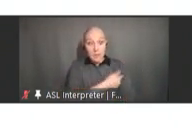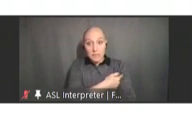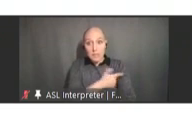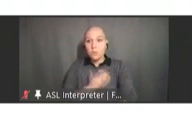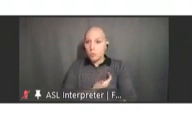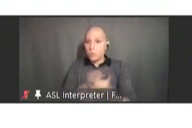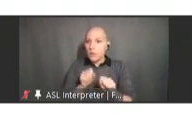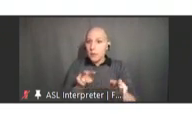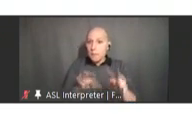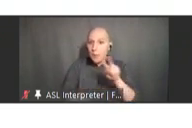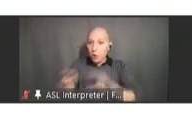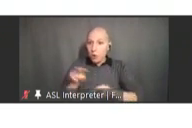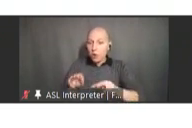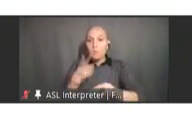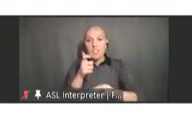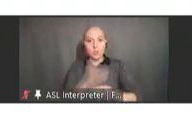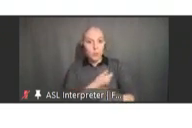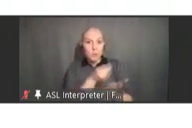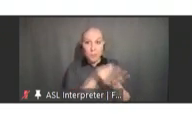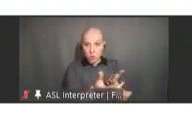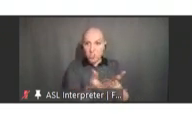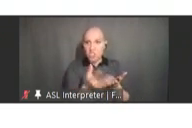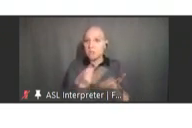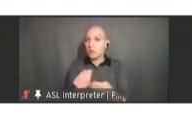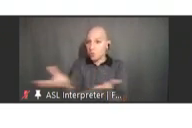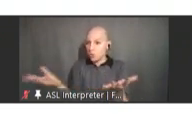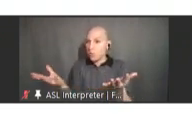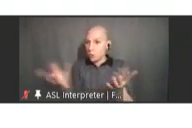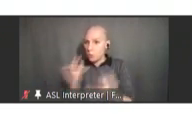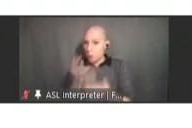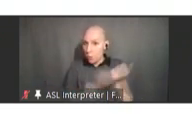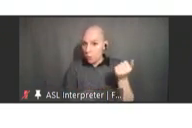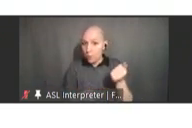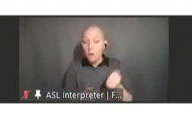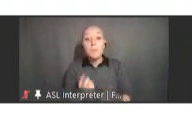distribute. The